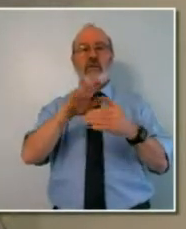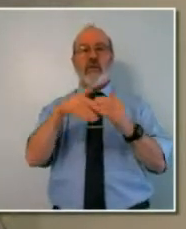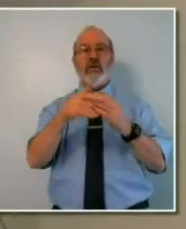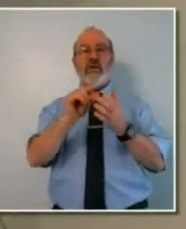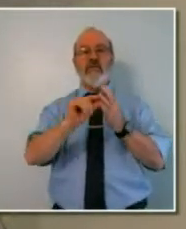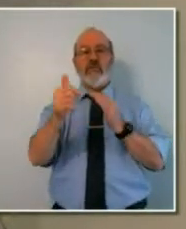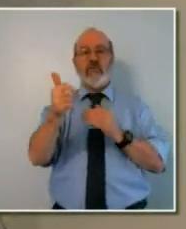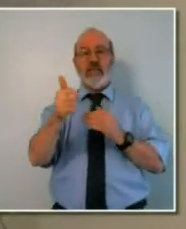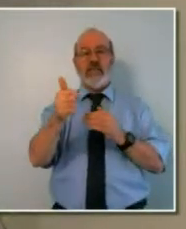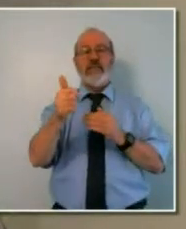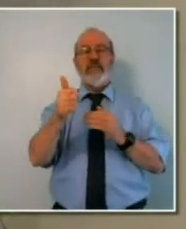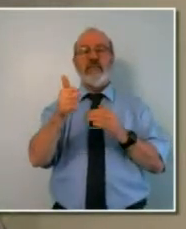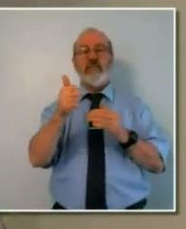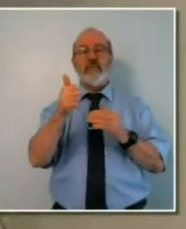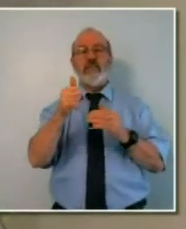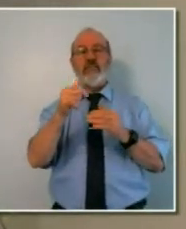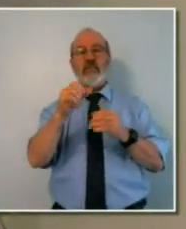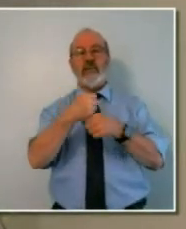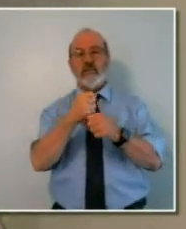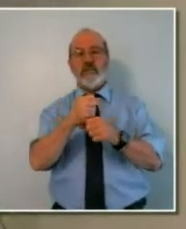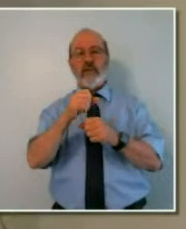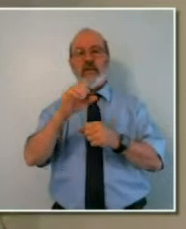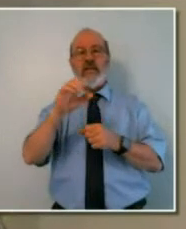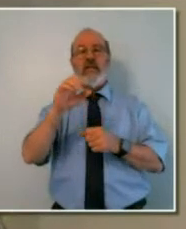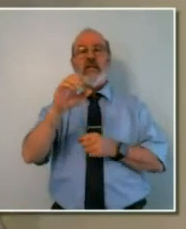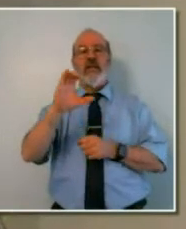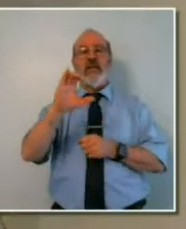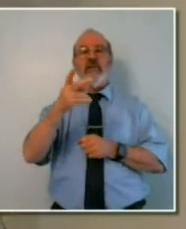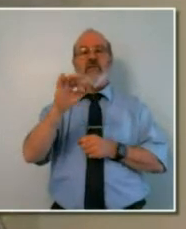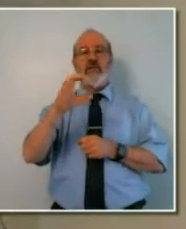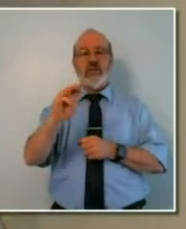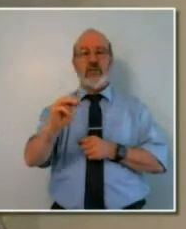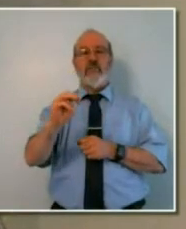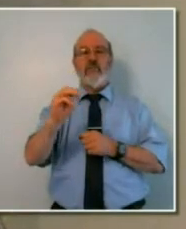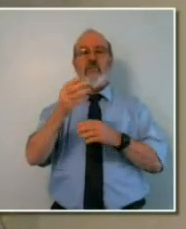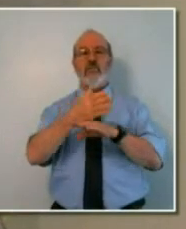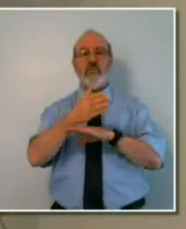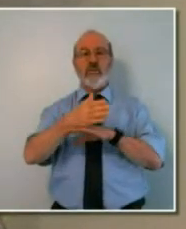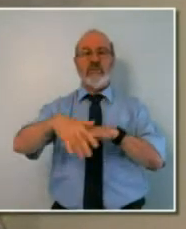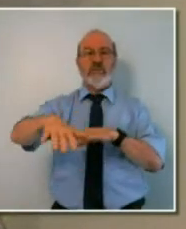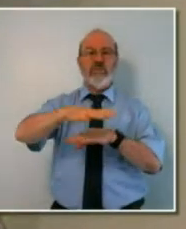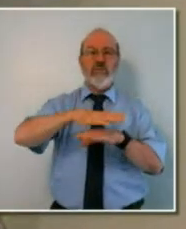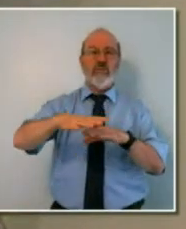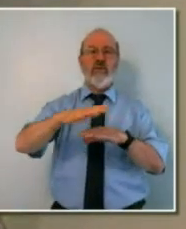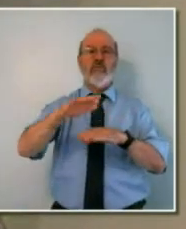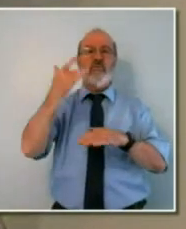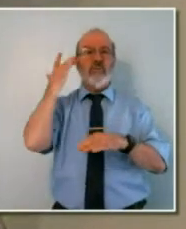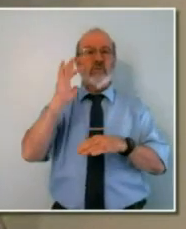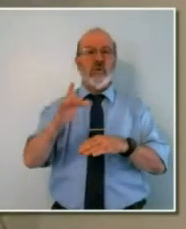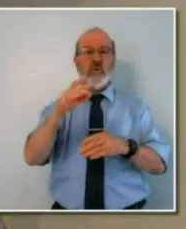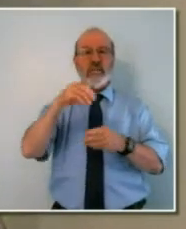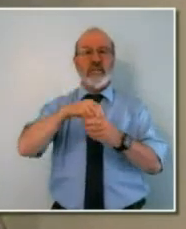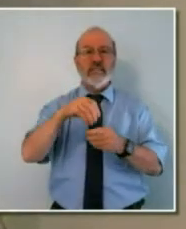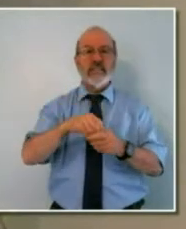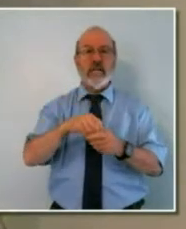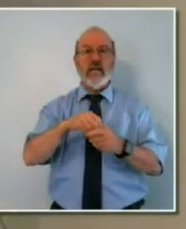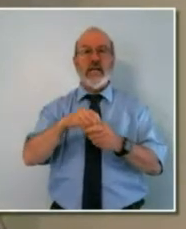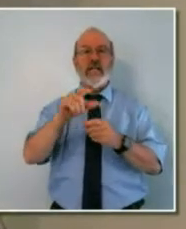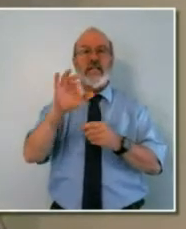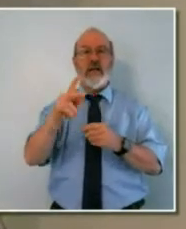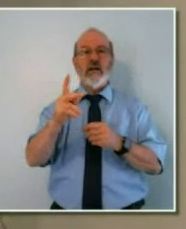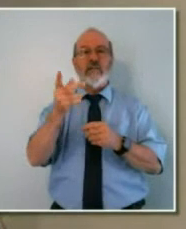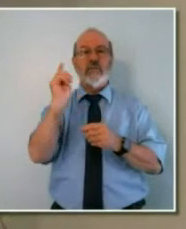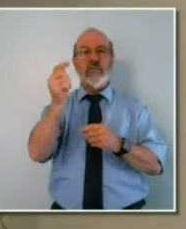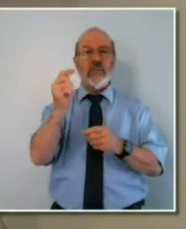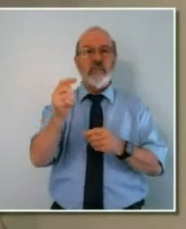the ark is made of shittim wood. It's overlaid with gold. And inside the ark, you're going to put the testimony, the